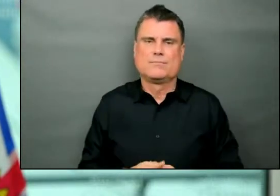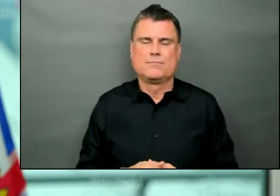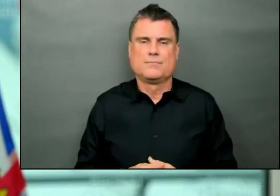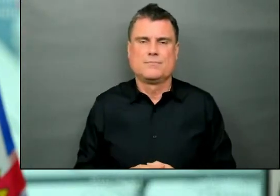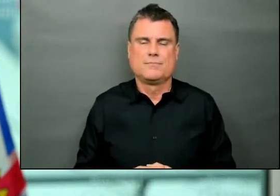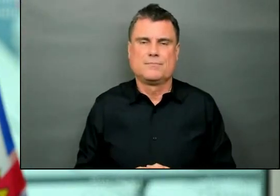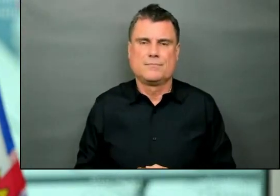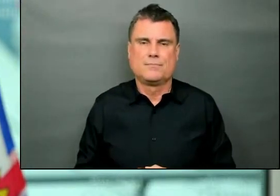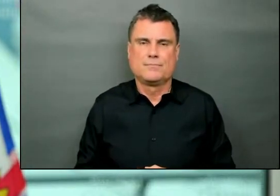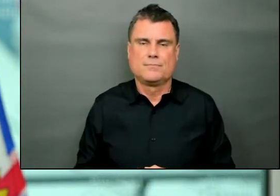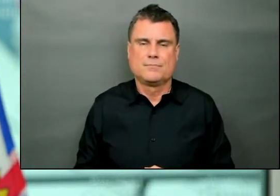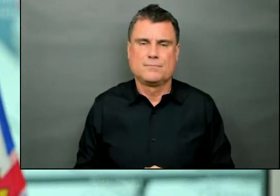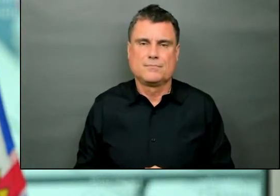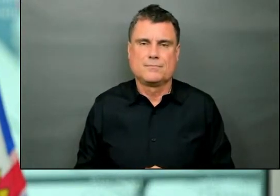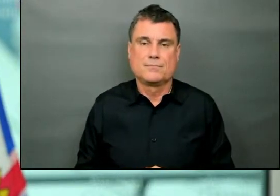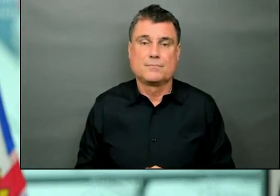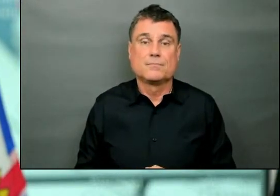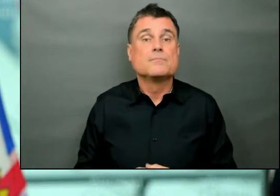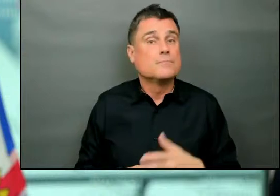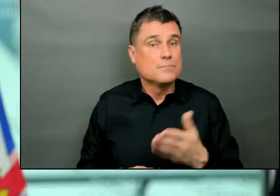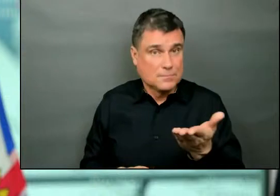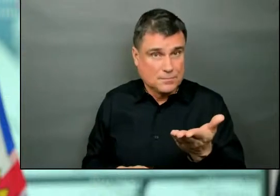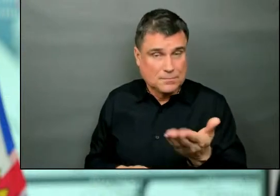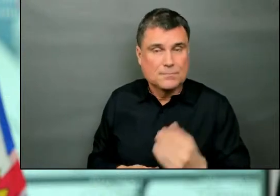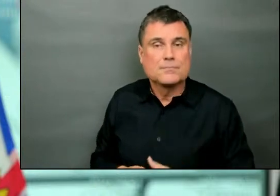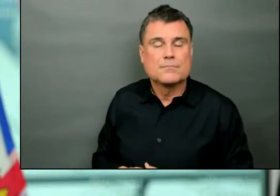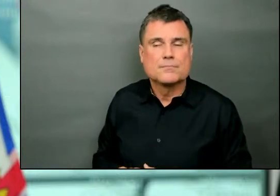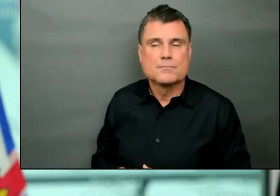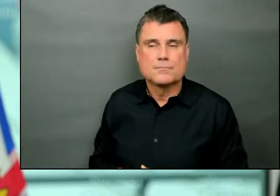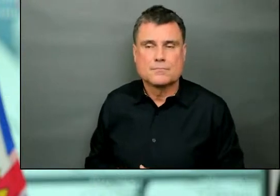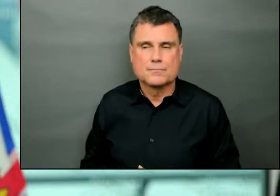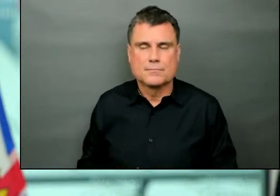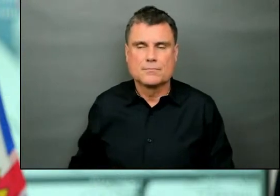Next question is from Lisa Houston, News 1130.